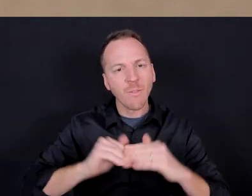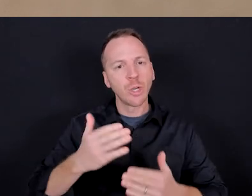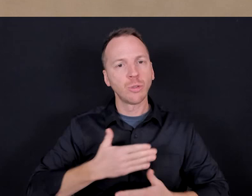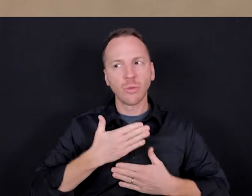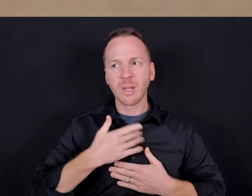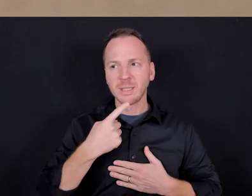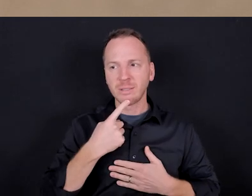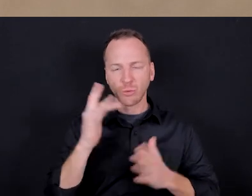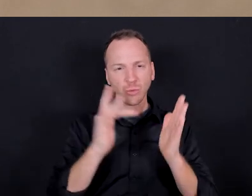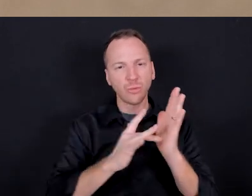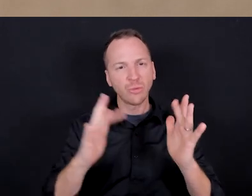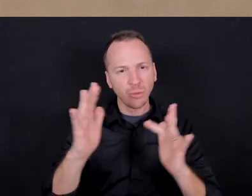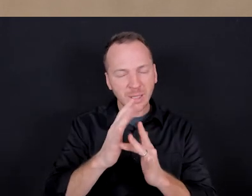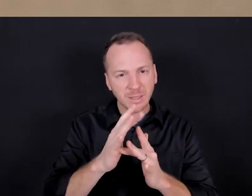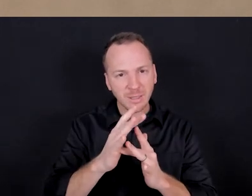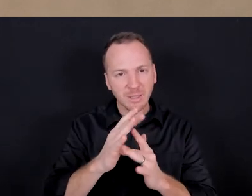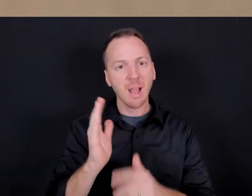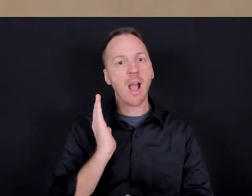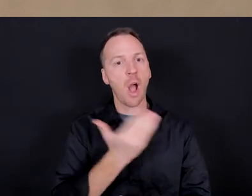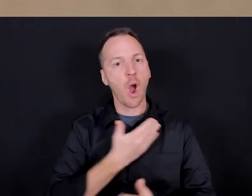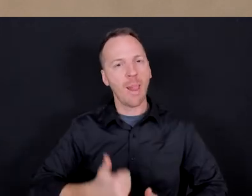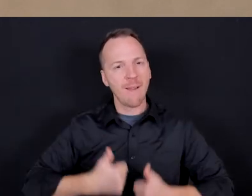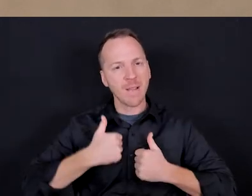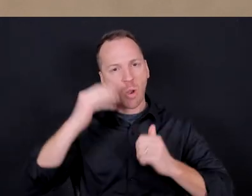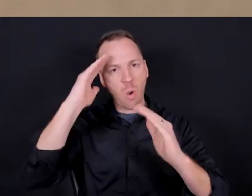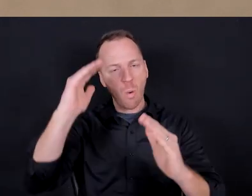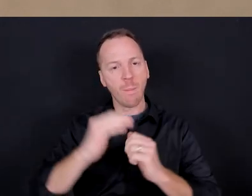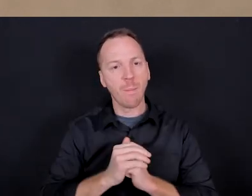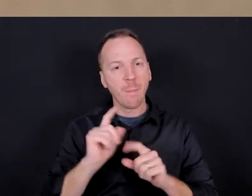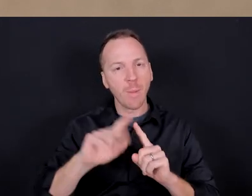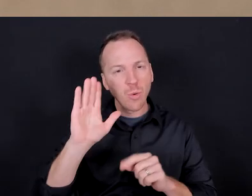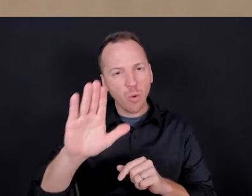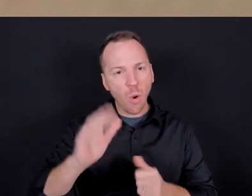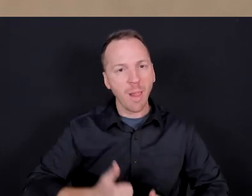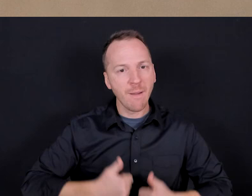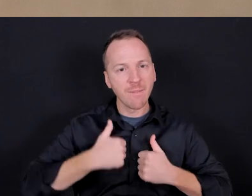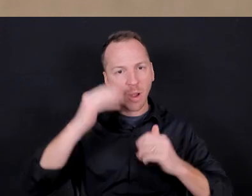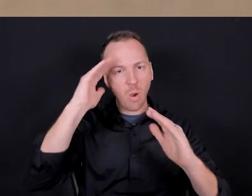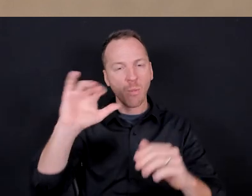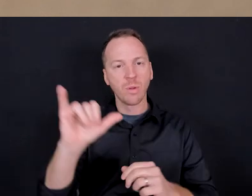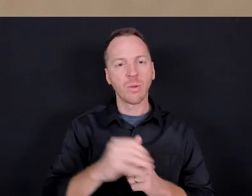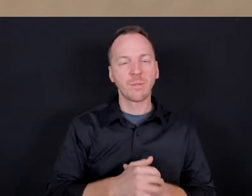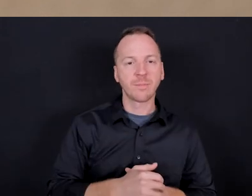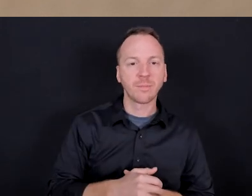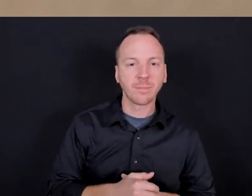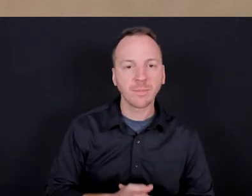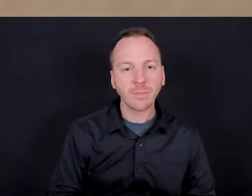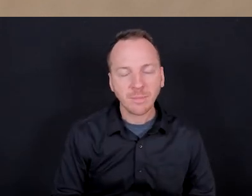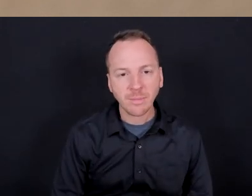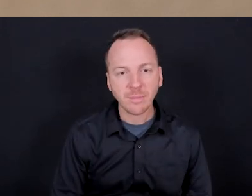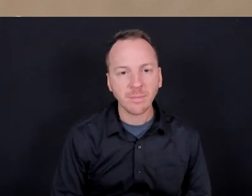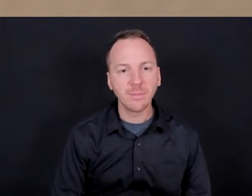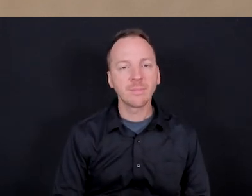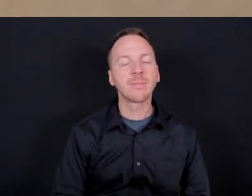says, Jesus, not only our living hope, but your living hope as well.